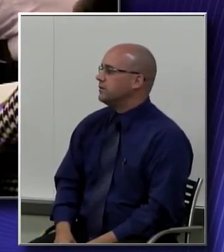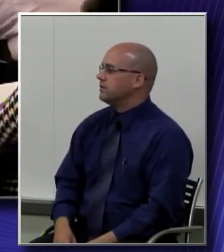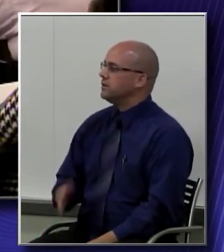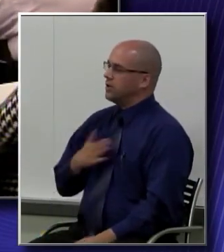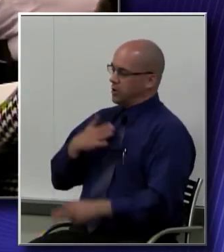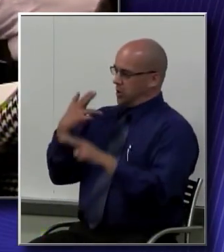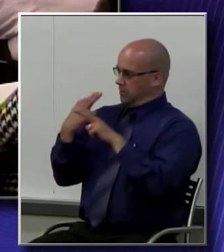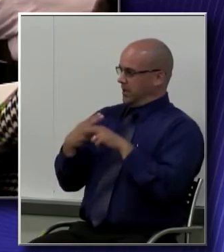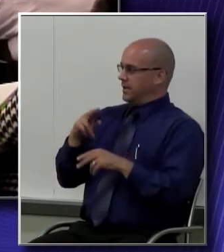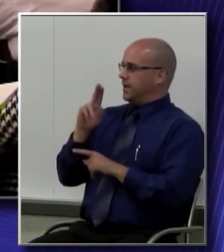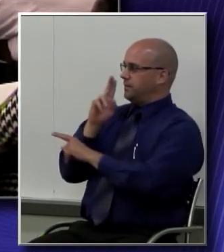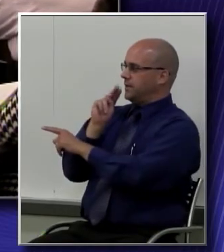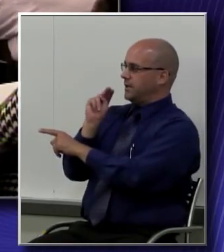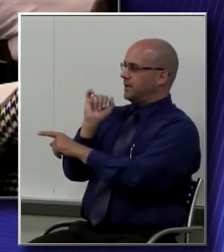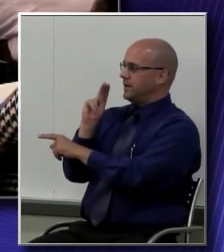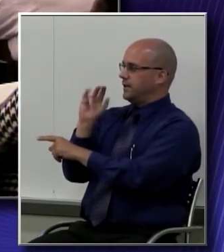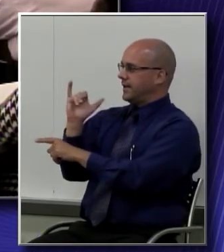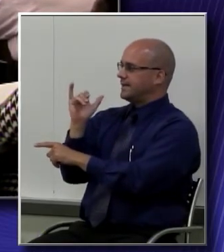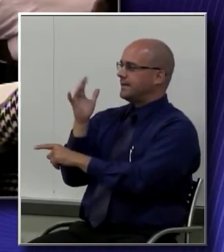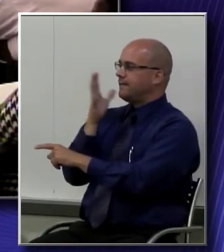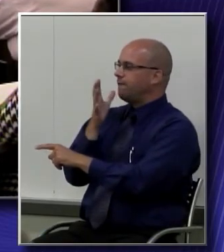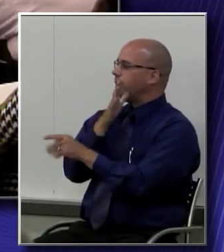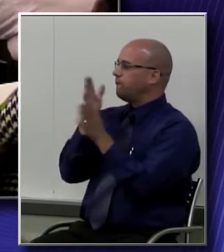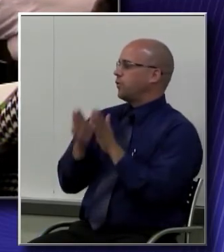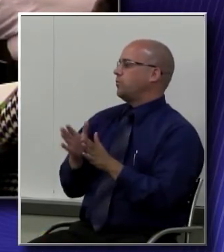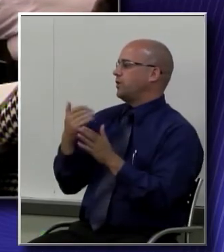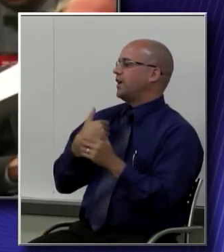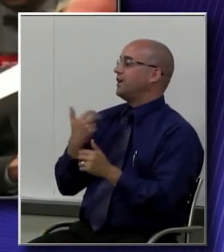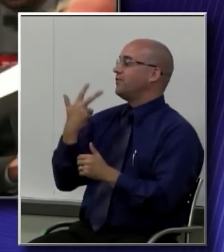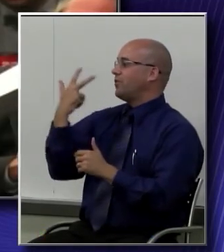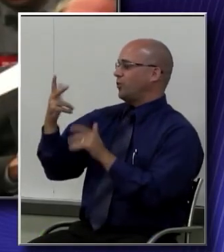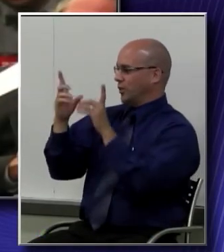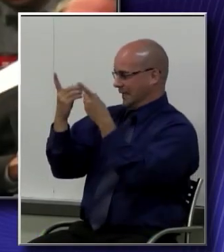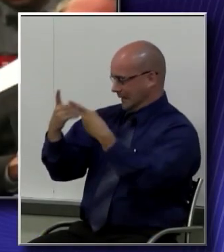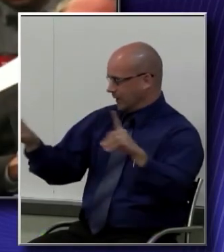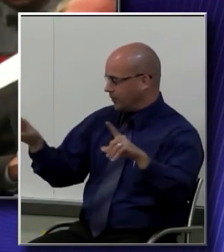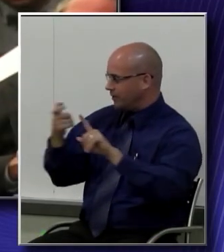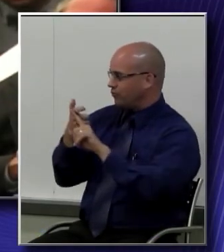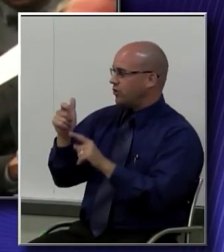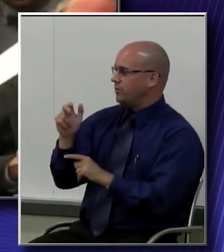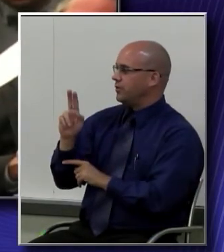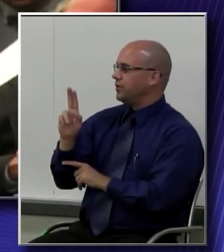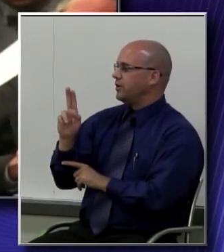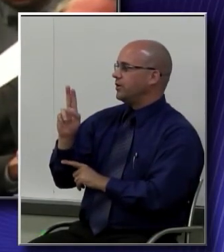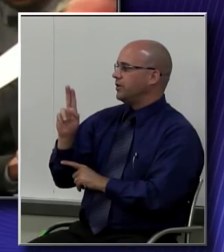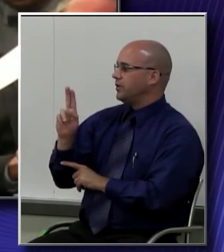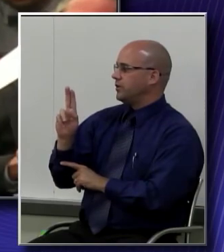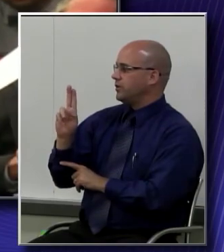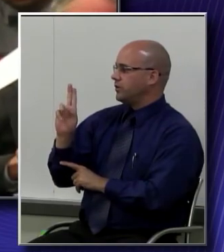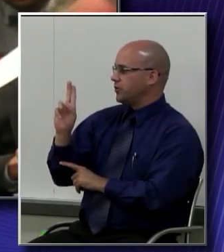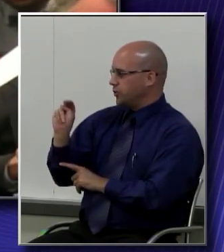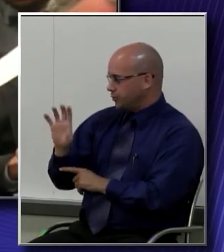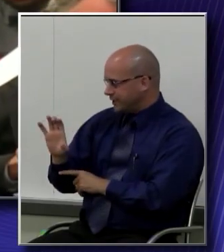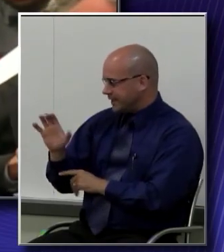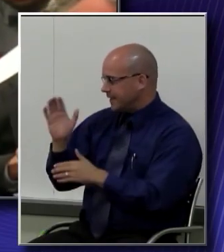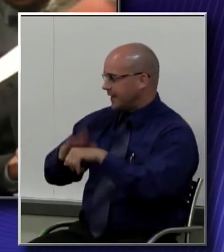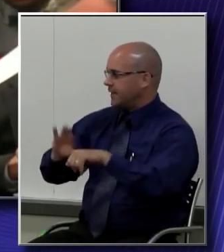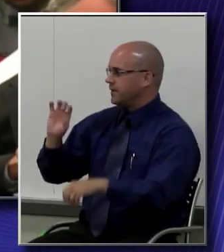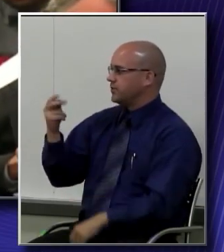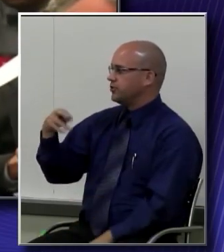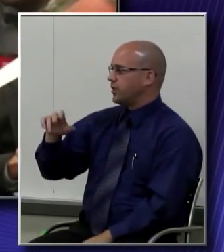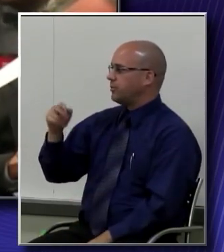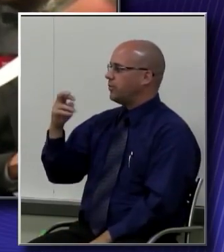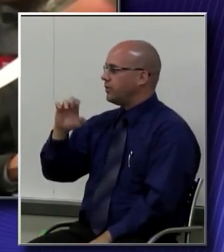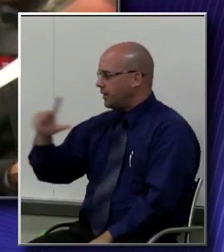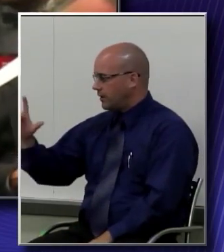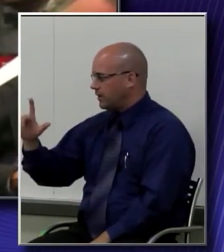My name is Nancy Farmer. I have 3 degrees from the University of North Carolina at Chapel Hill.